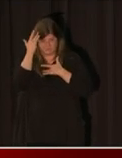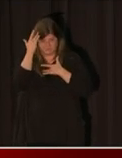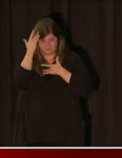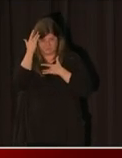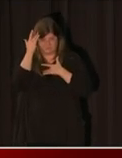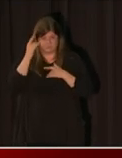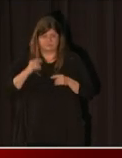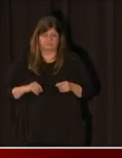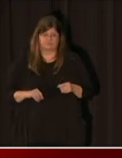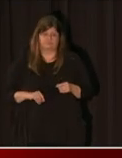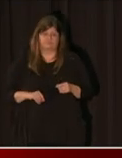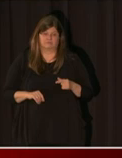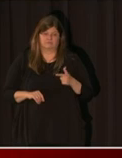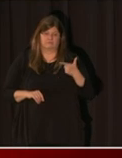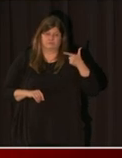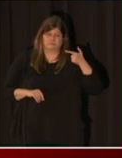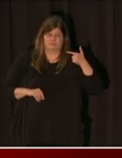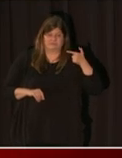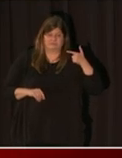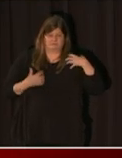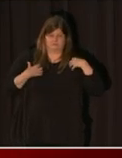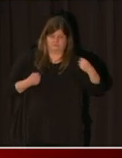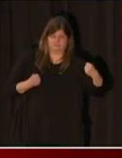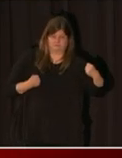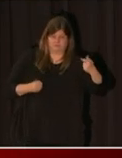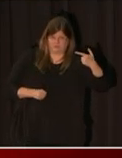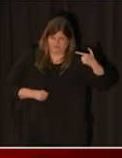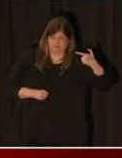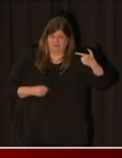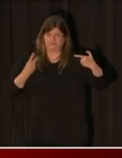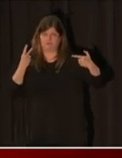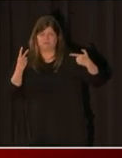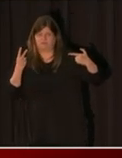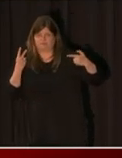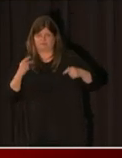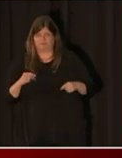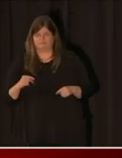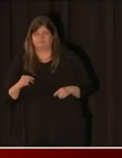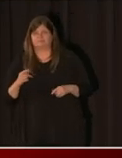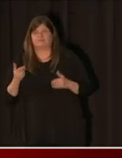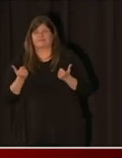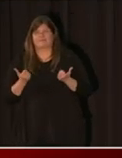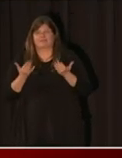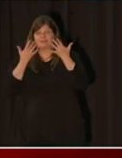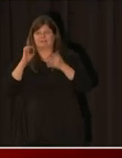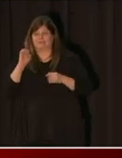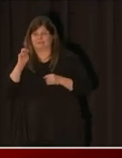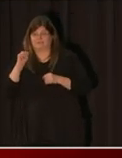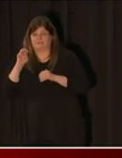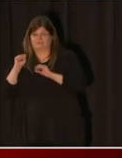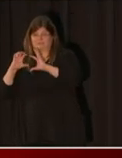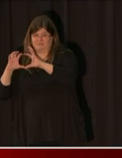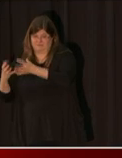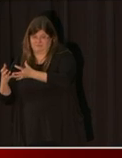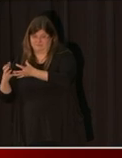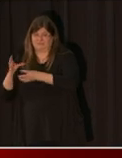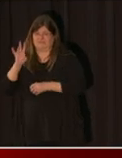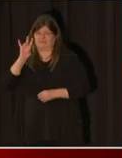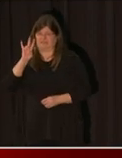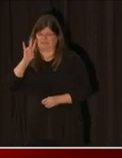reported recovered, and fire and EMS have had 76 reported cases with